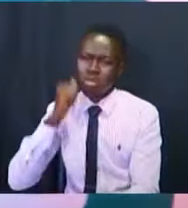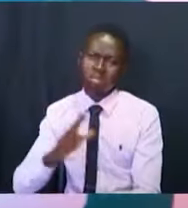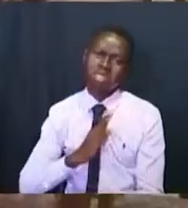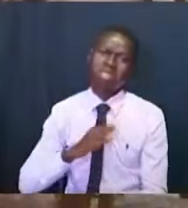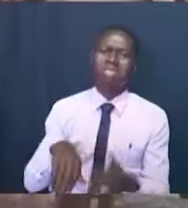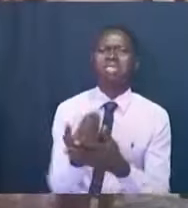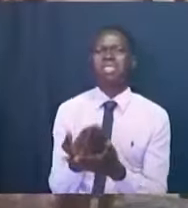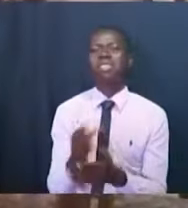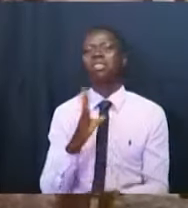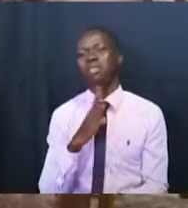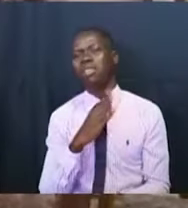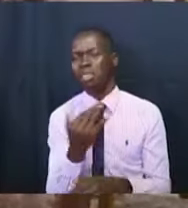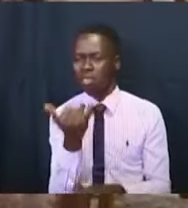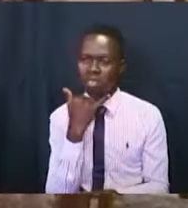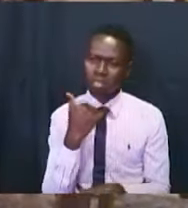Then